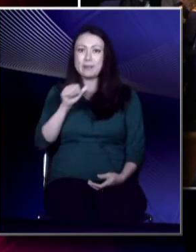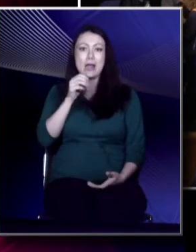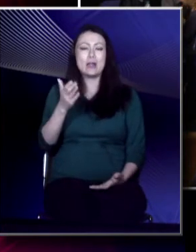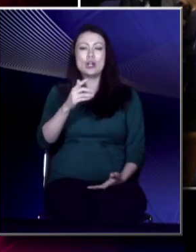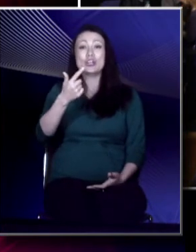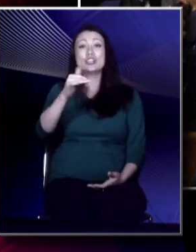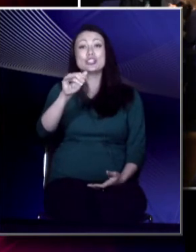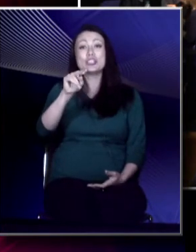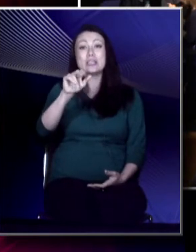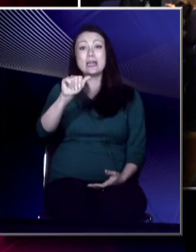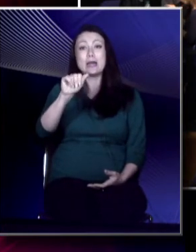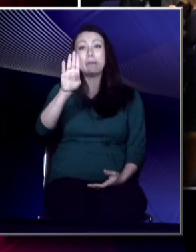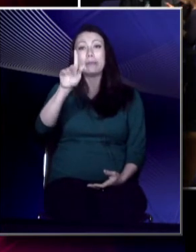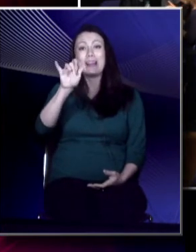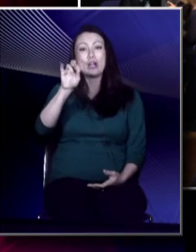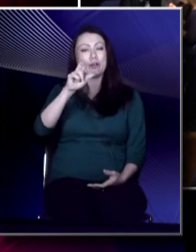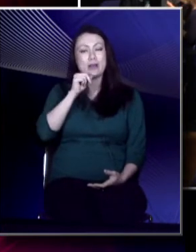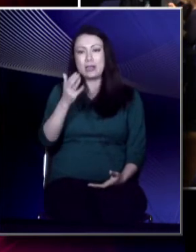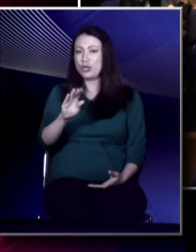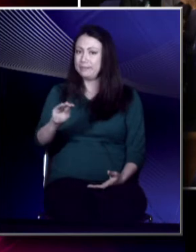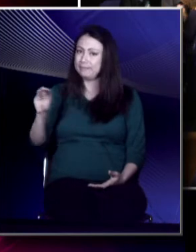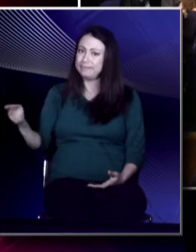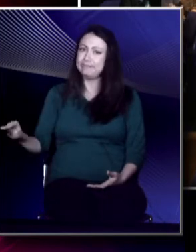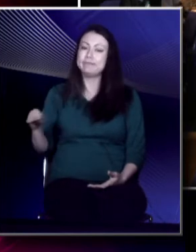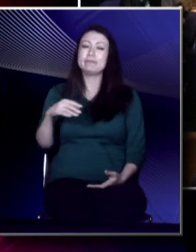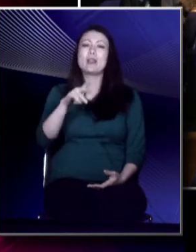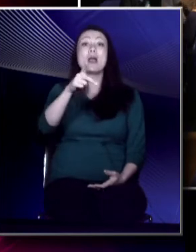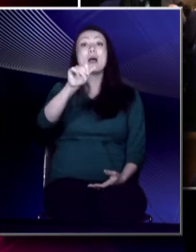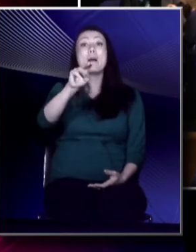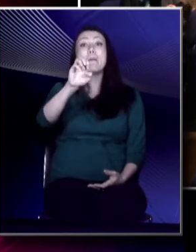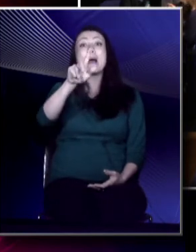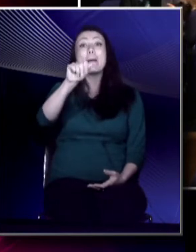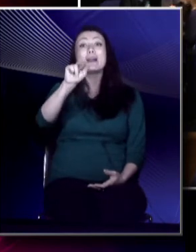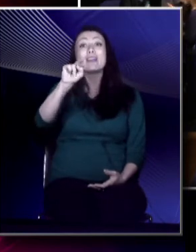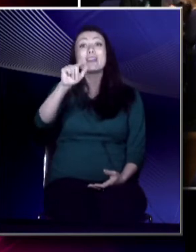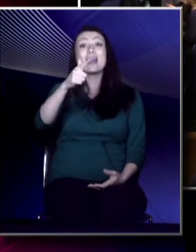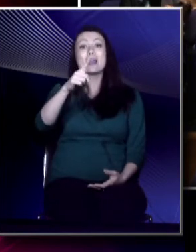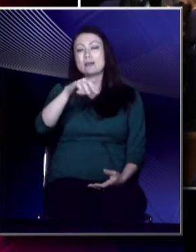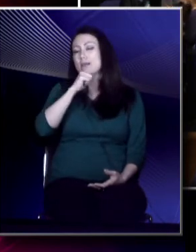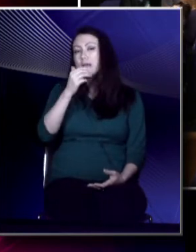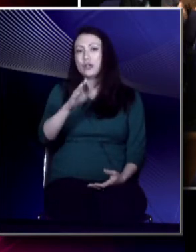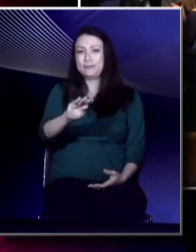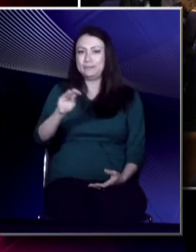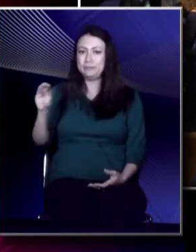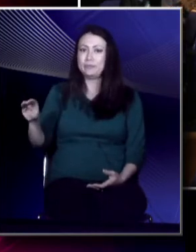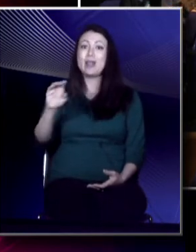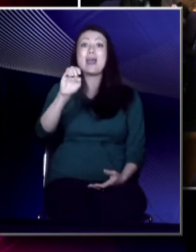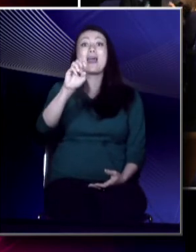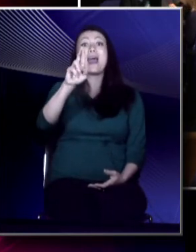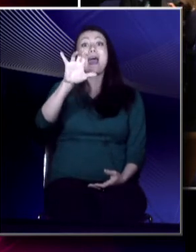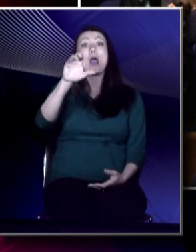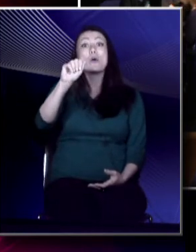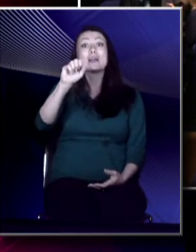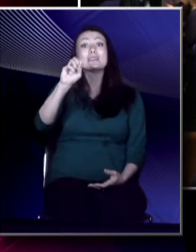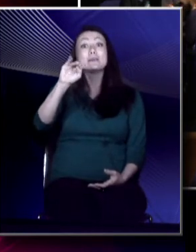Gina Blair. Set her to the side. Pamela Lang. Okay. Erica Smith.